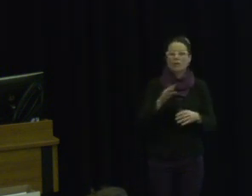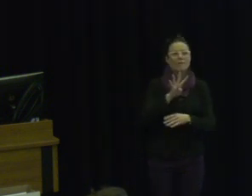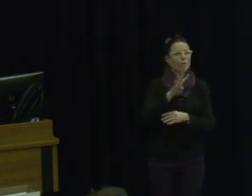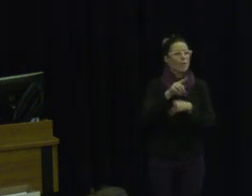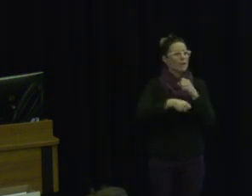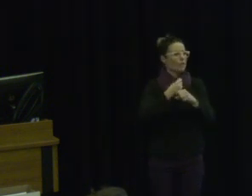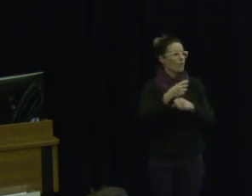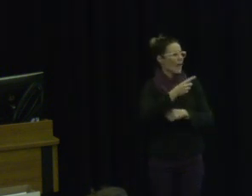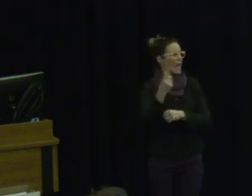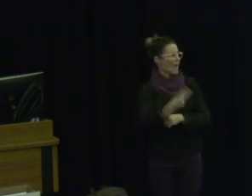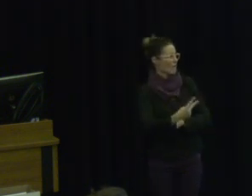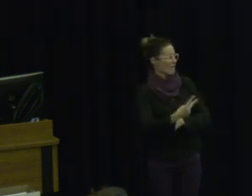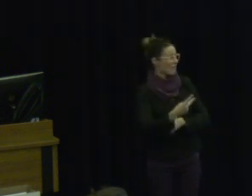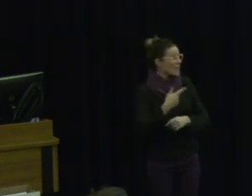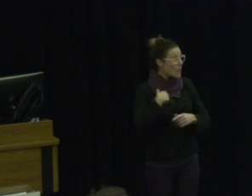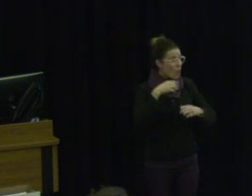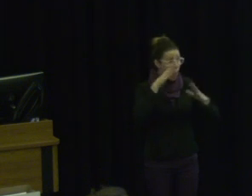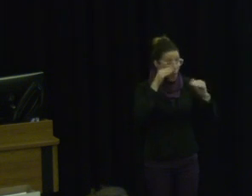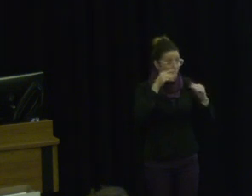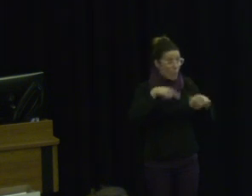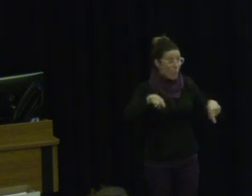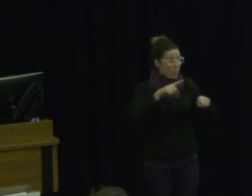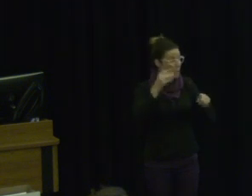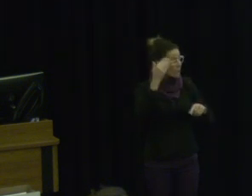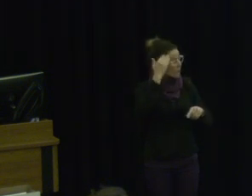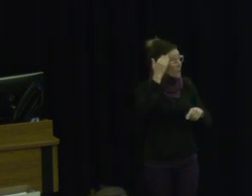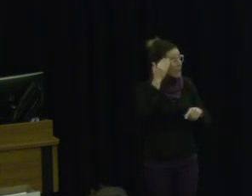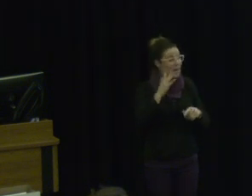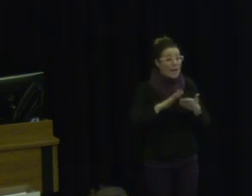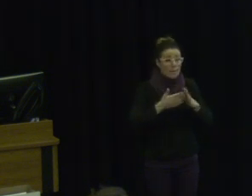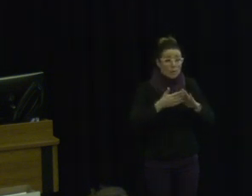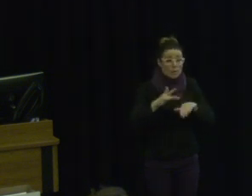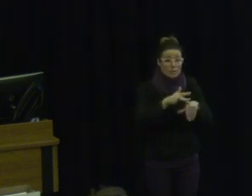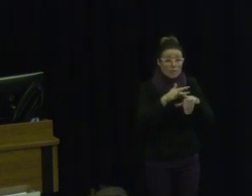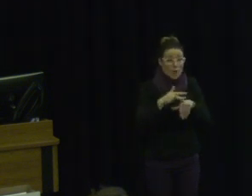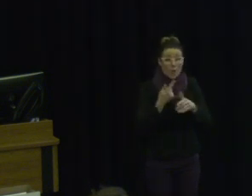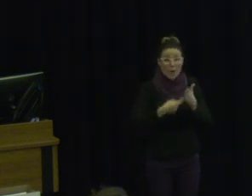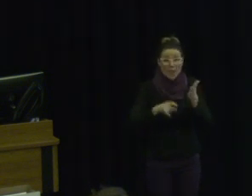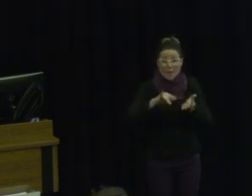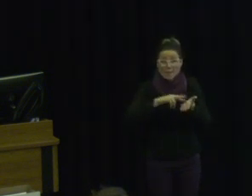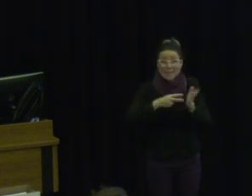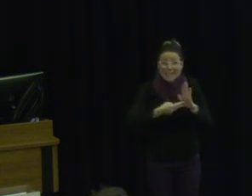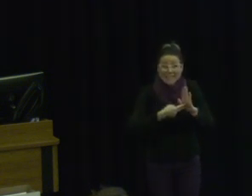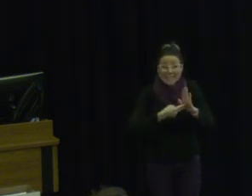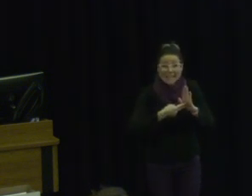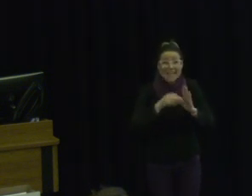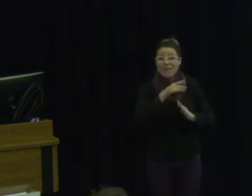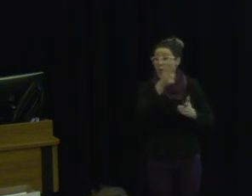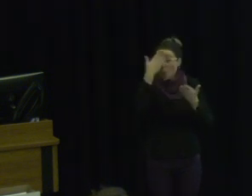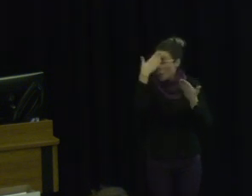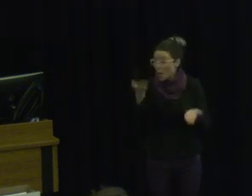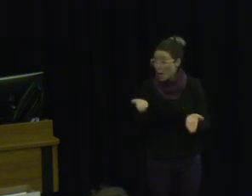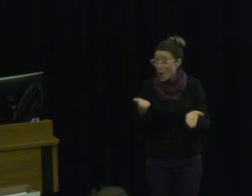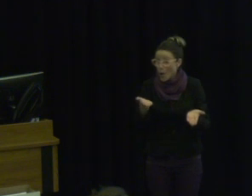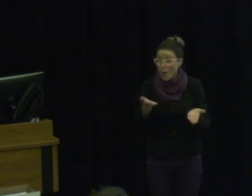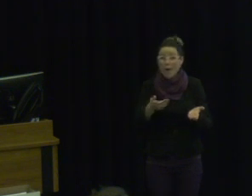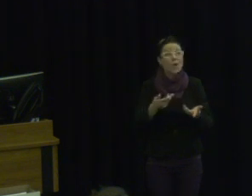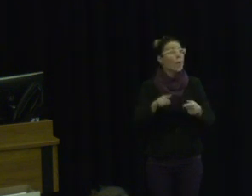and I'm hopeful that y'all know what human resources is and what we cover, and if you don't, see me after.